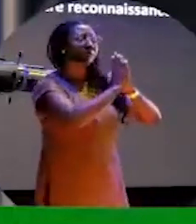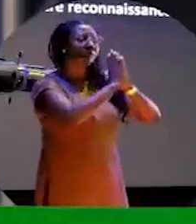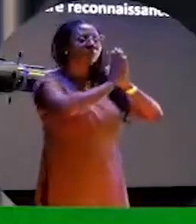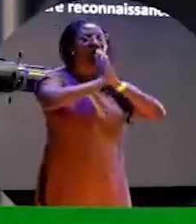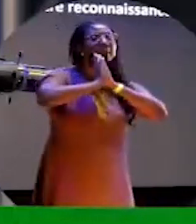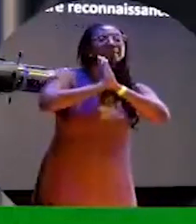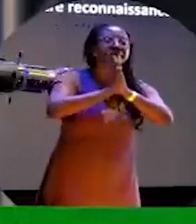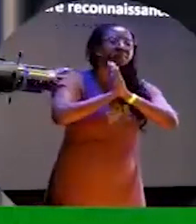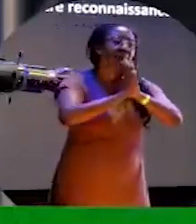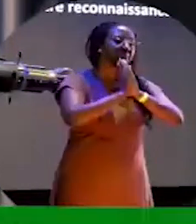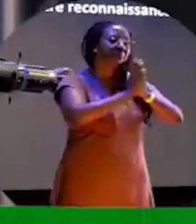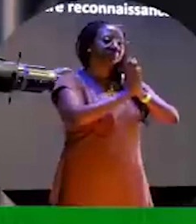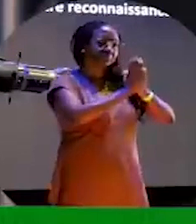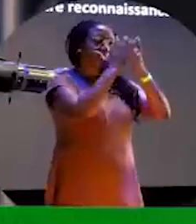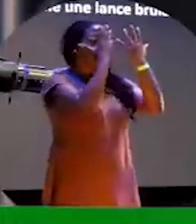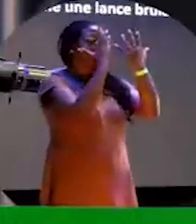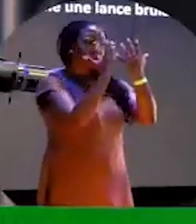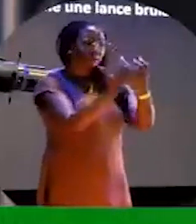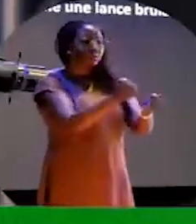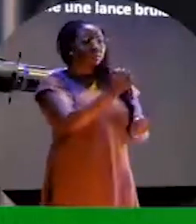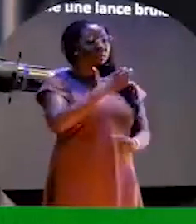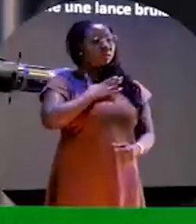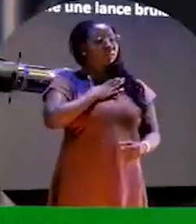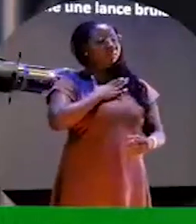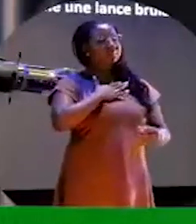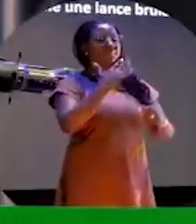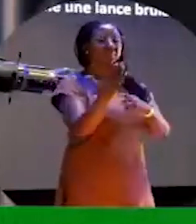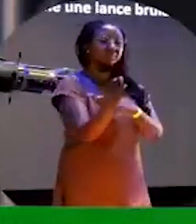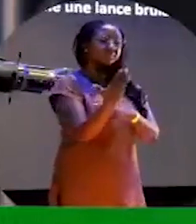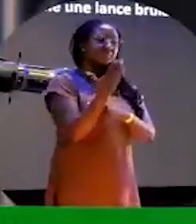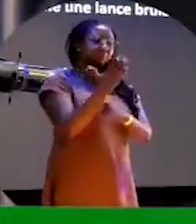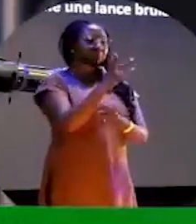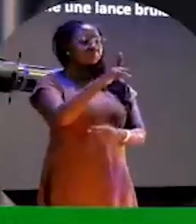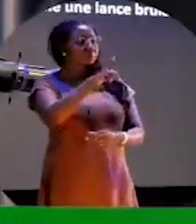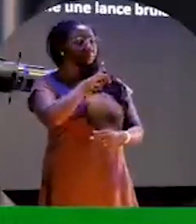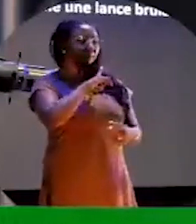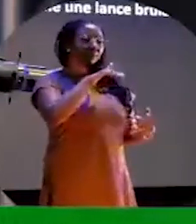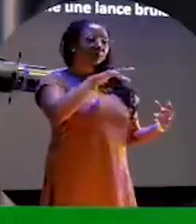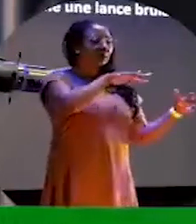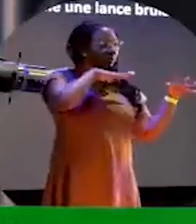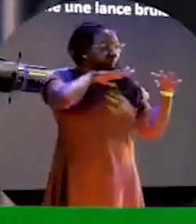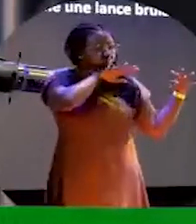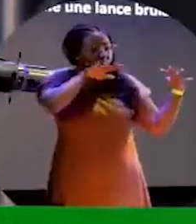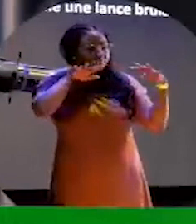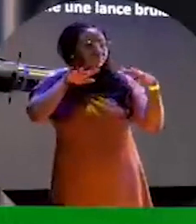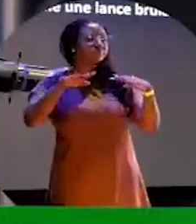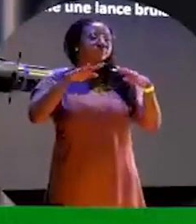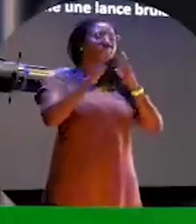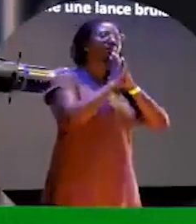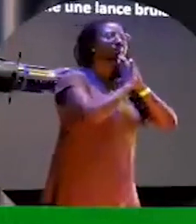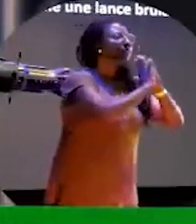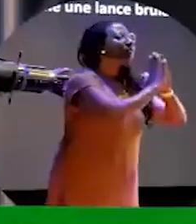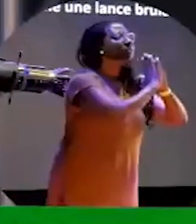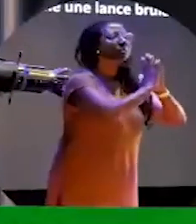your acceptance. They cry, feed thy holosphere. Need stings like a burning